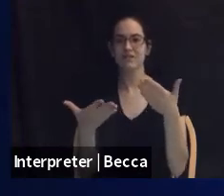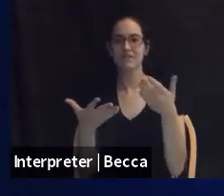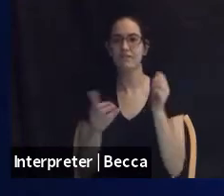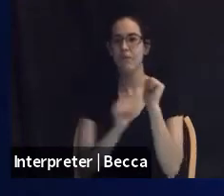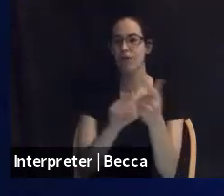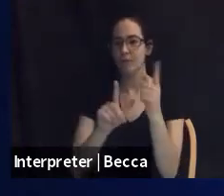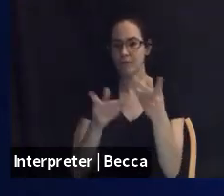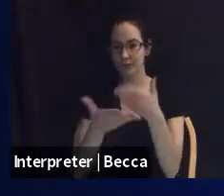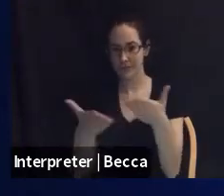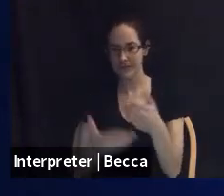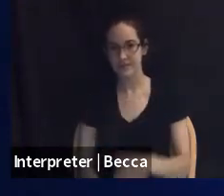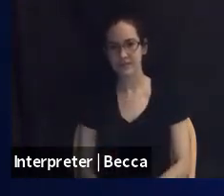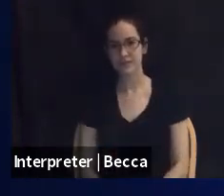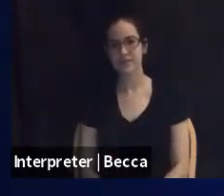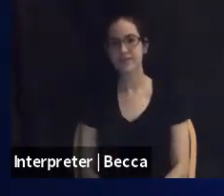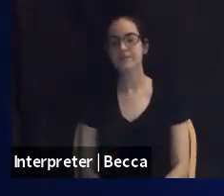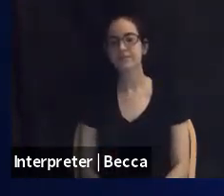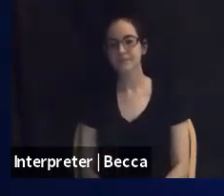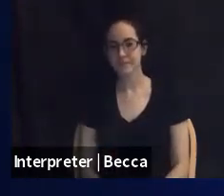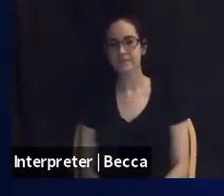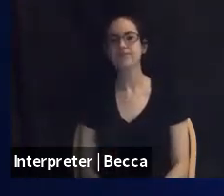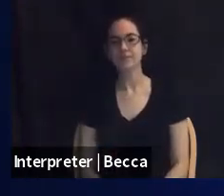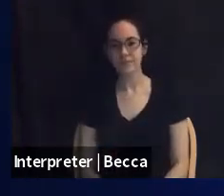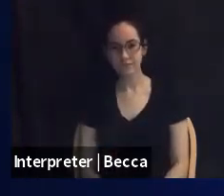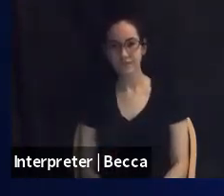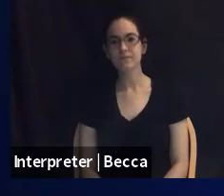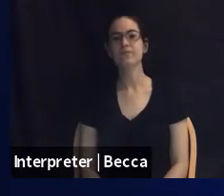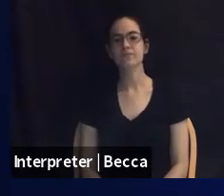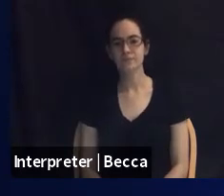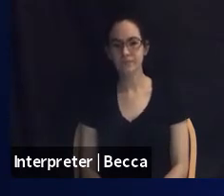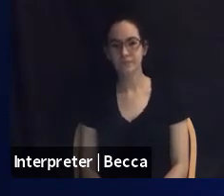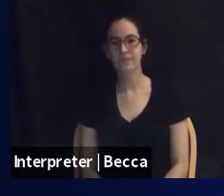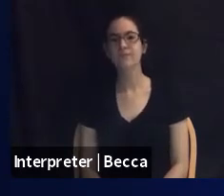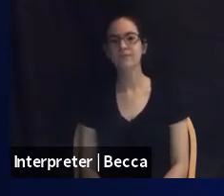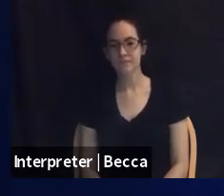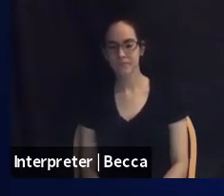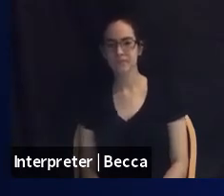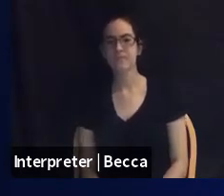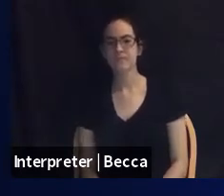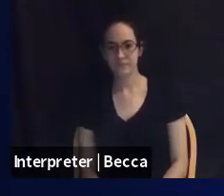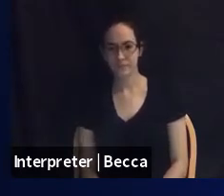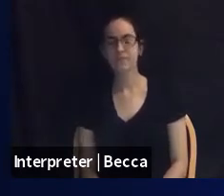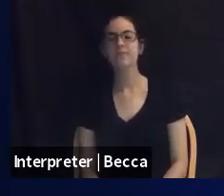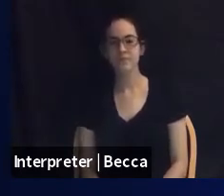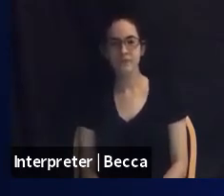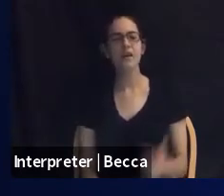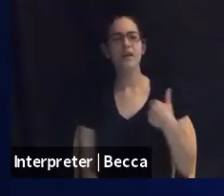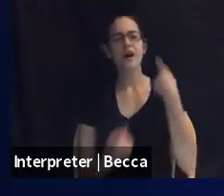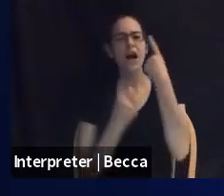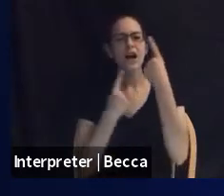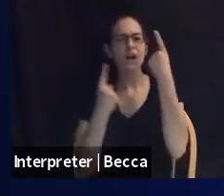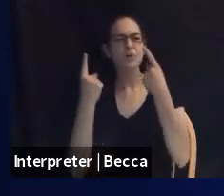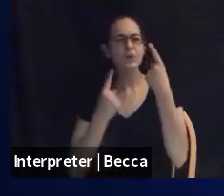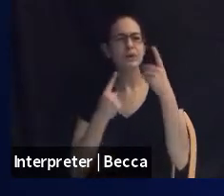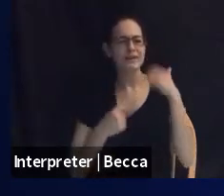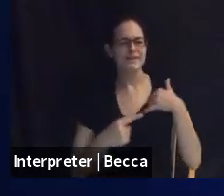stuff as the end, as though we've made it when we have X or Y or Z. And I wonder if we could switch that thinking